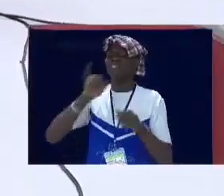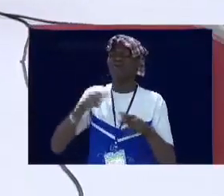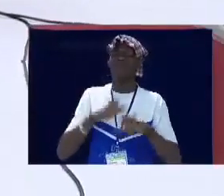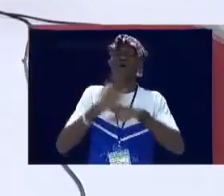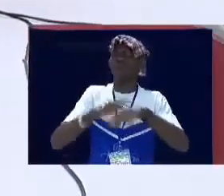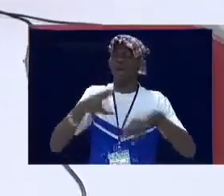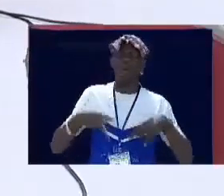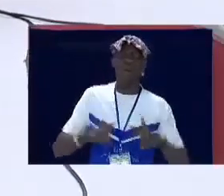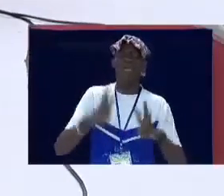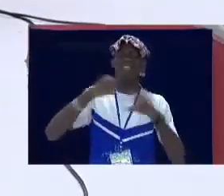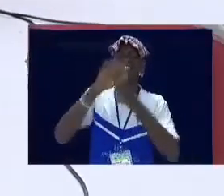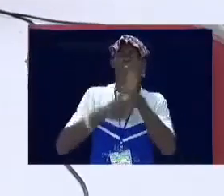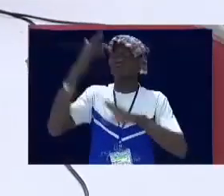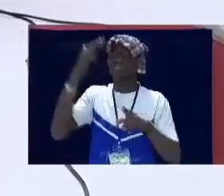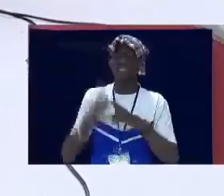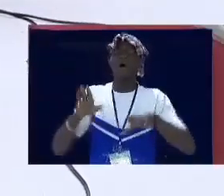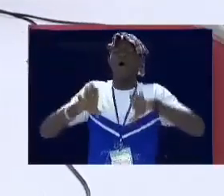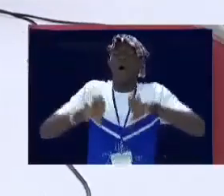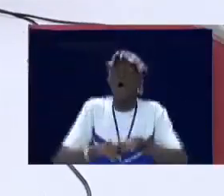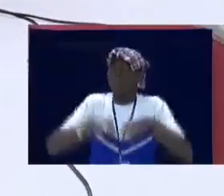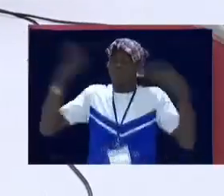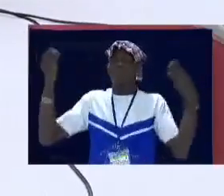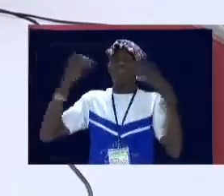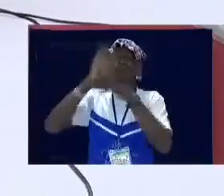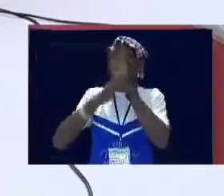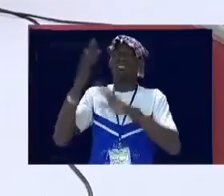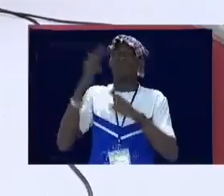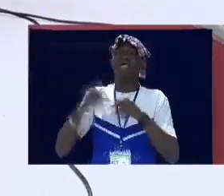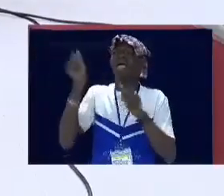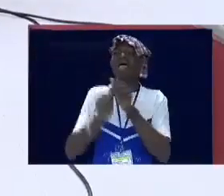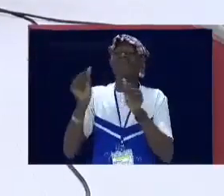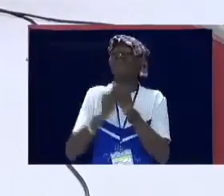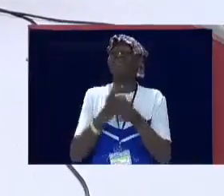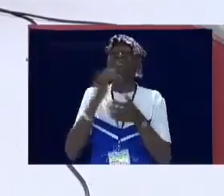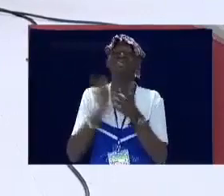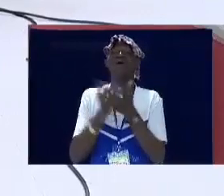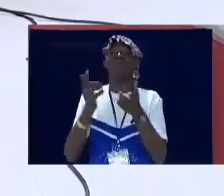That everything that could want to stand between you